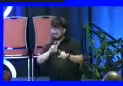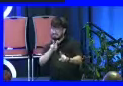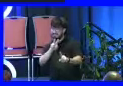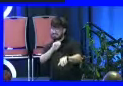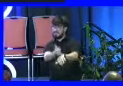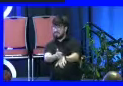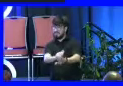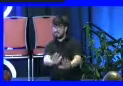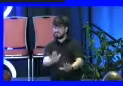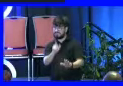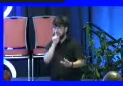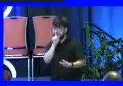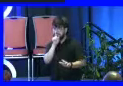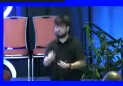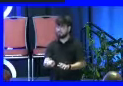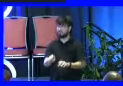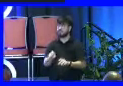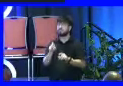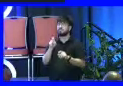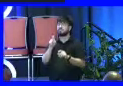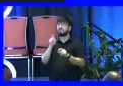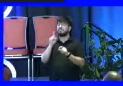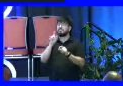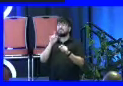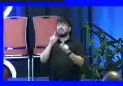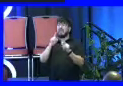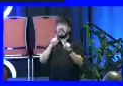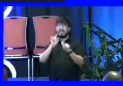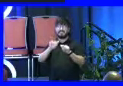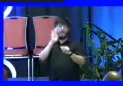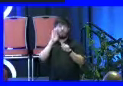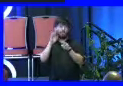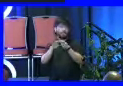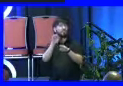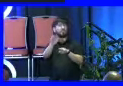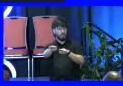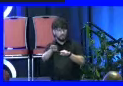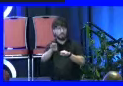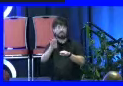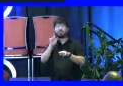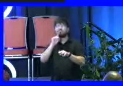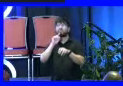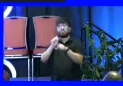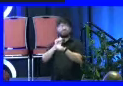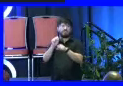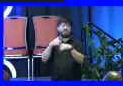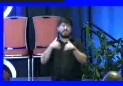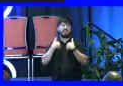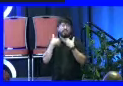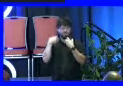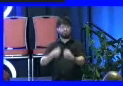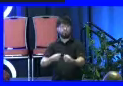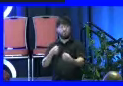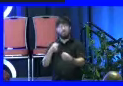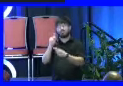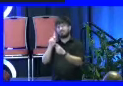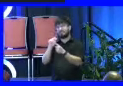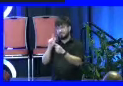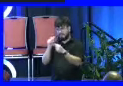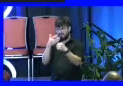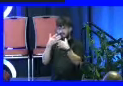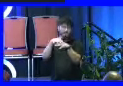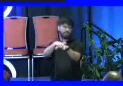That'll really be our first foot in the door to start really having that more robust data intertwined together.